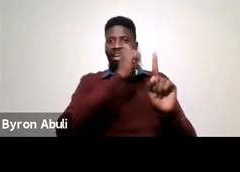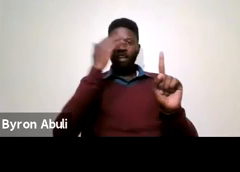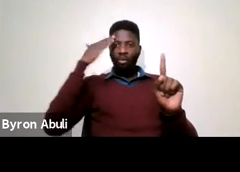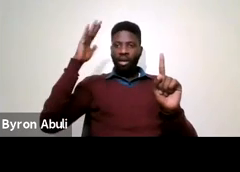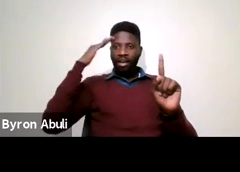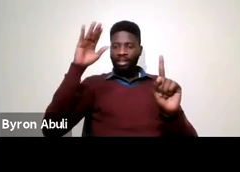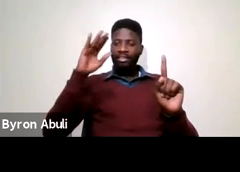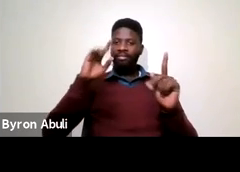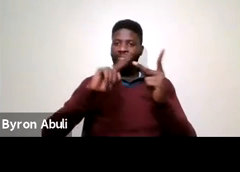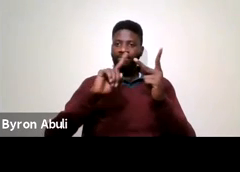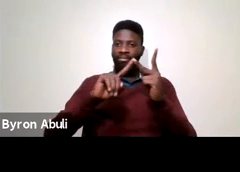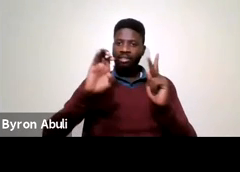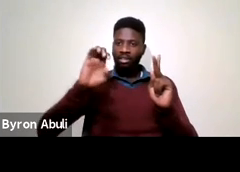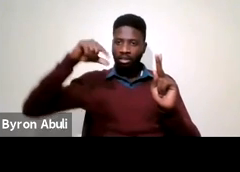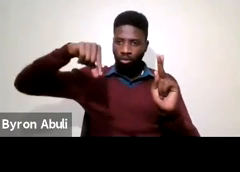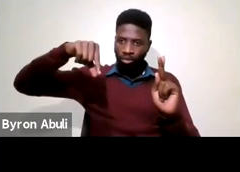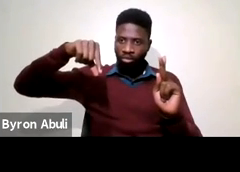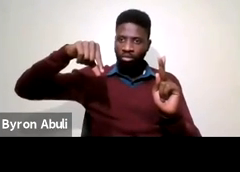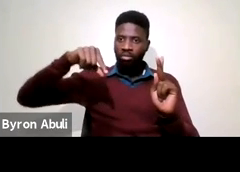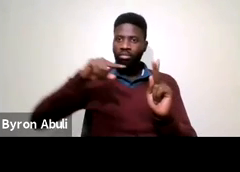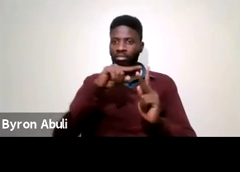emotional intelligence?